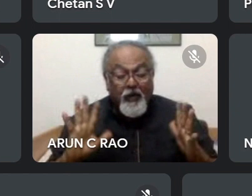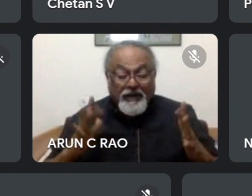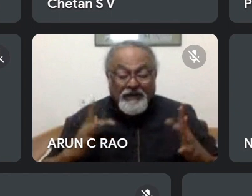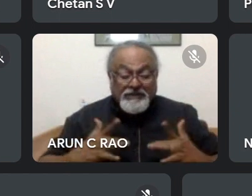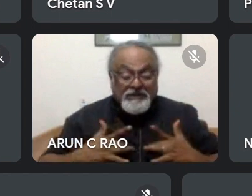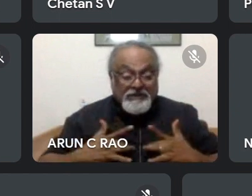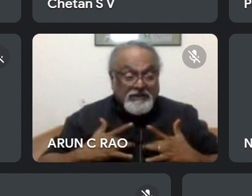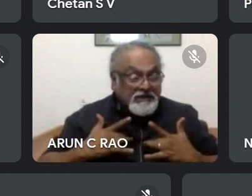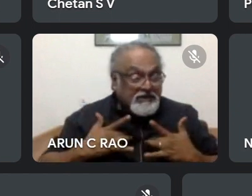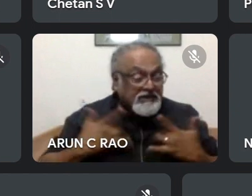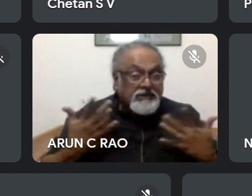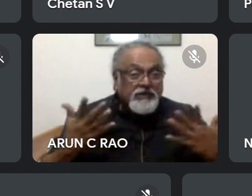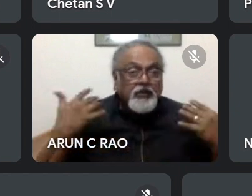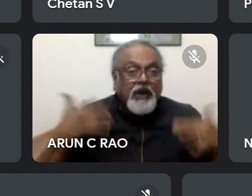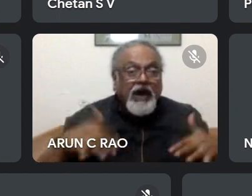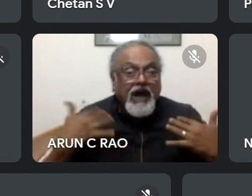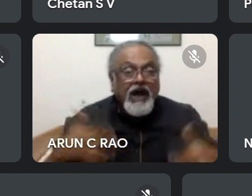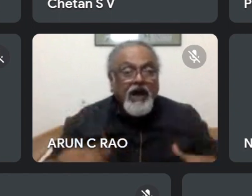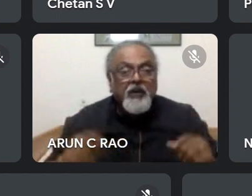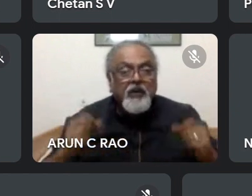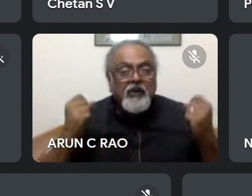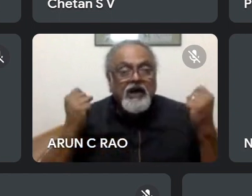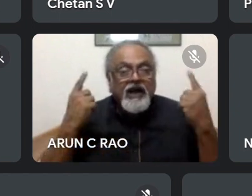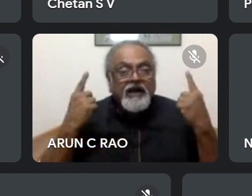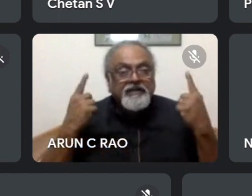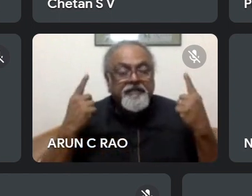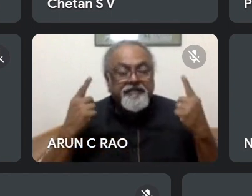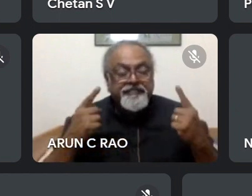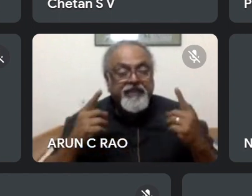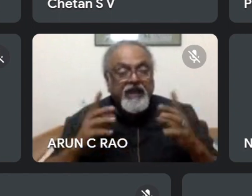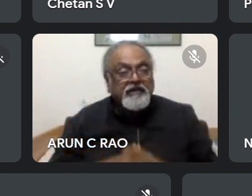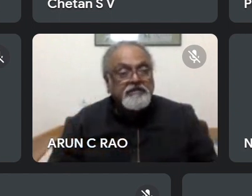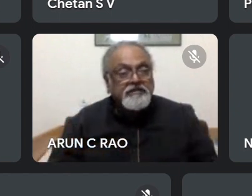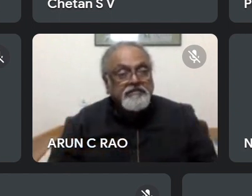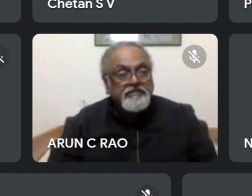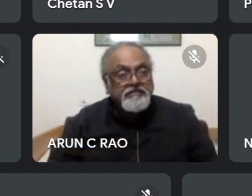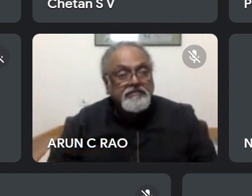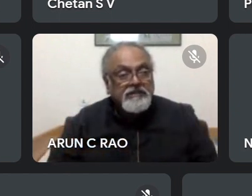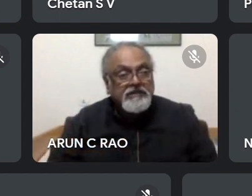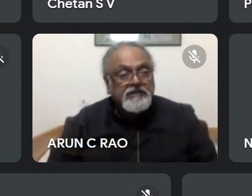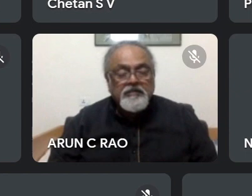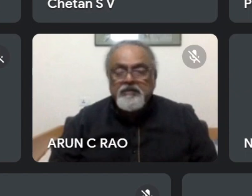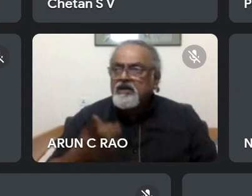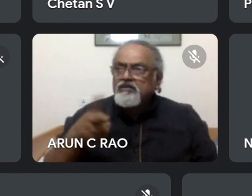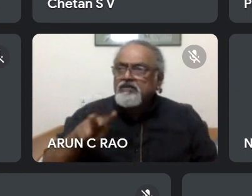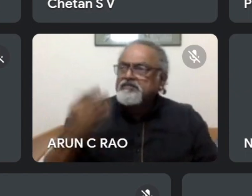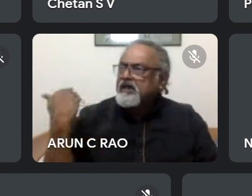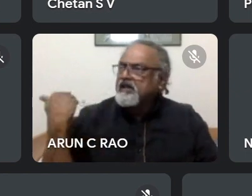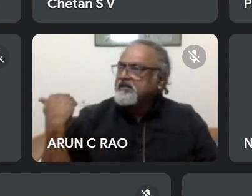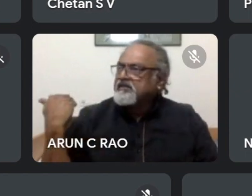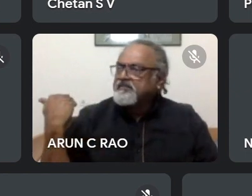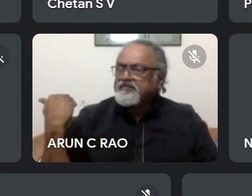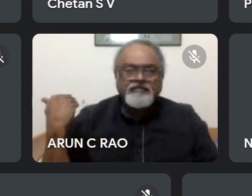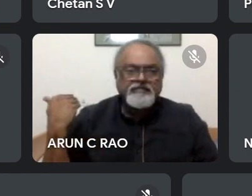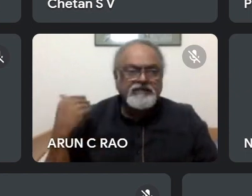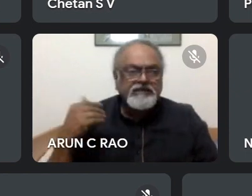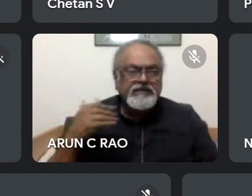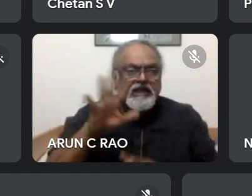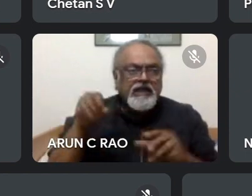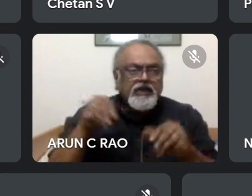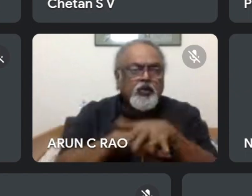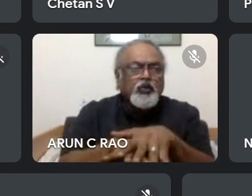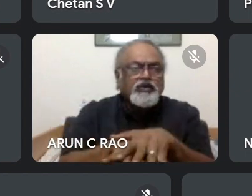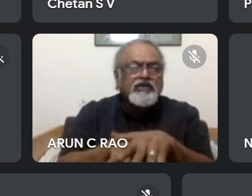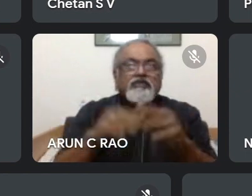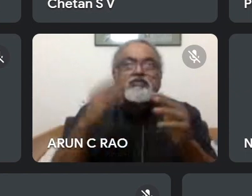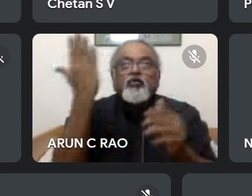that, just witness that. And we actually had another event 2 days back where it was called an inclusive screening, a movie